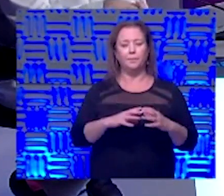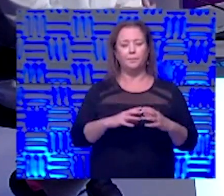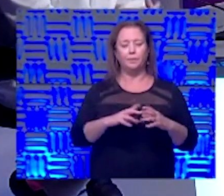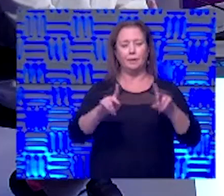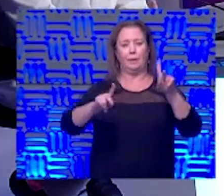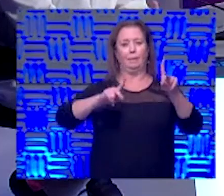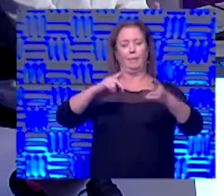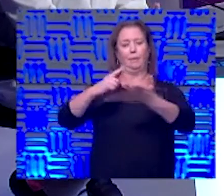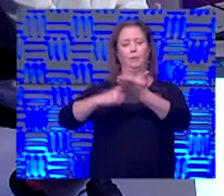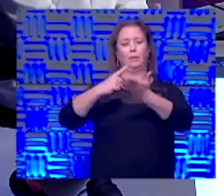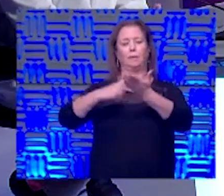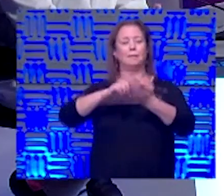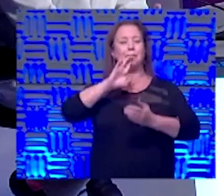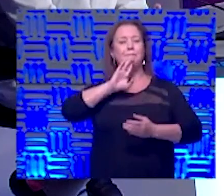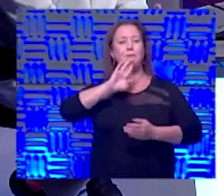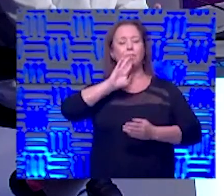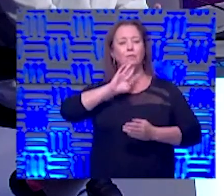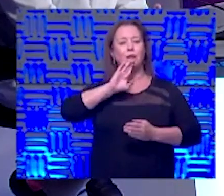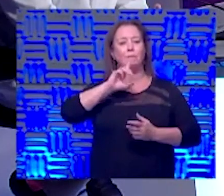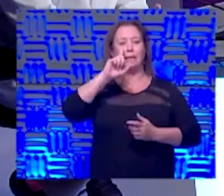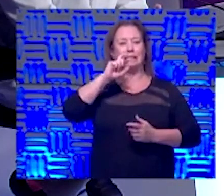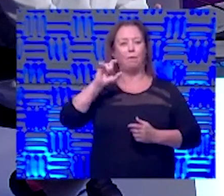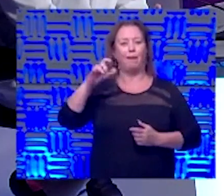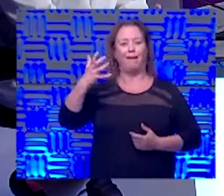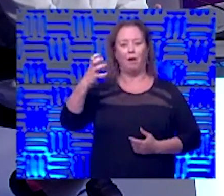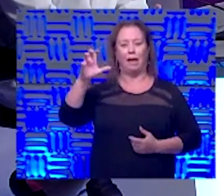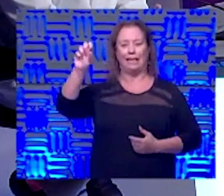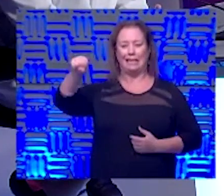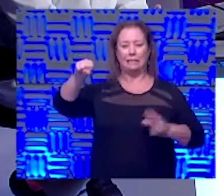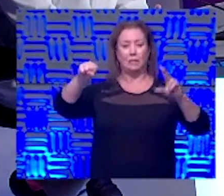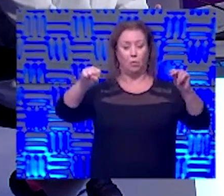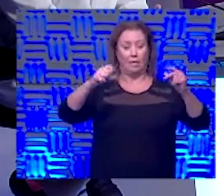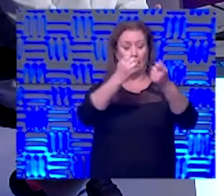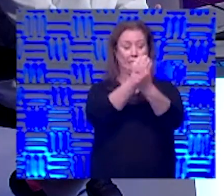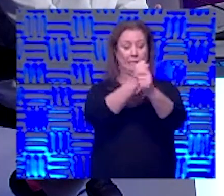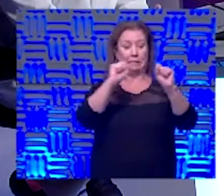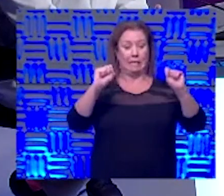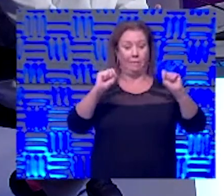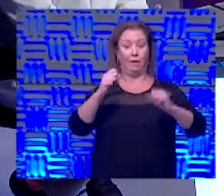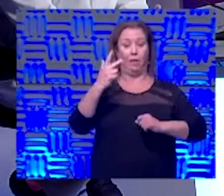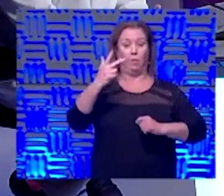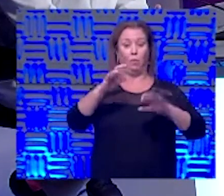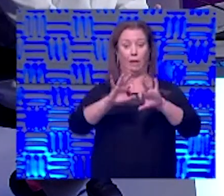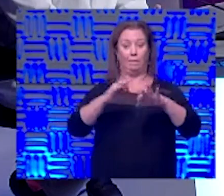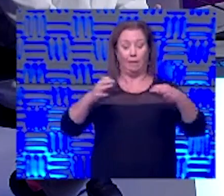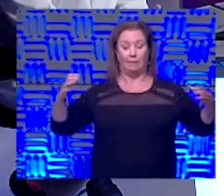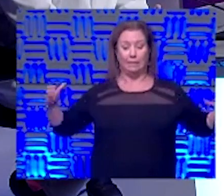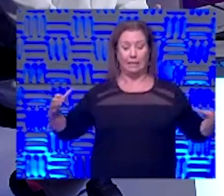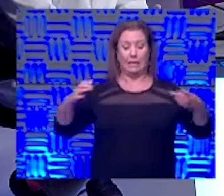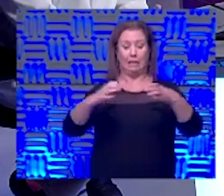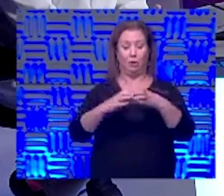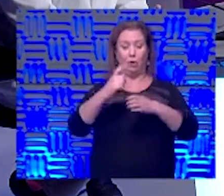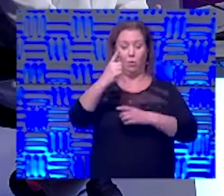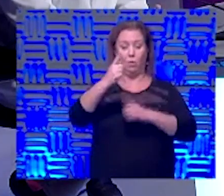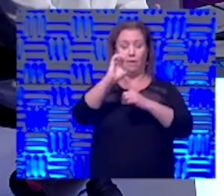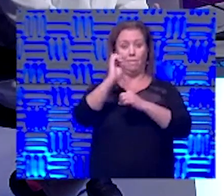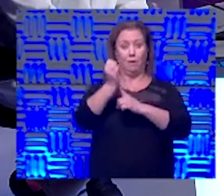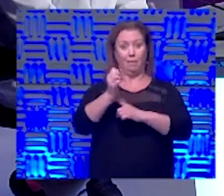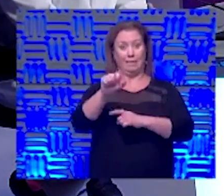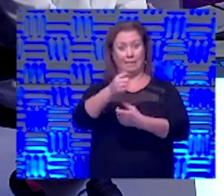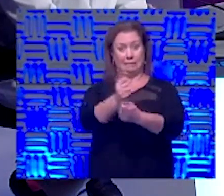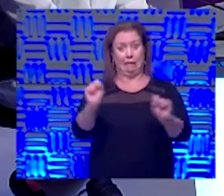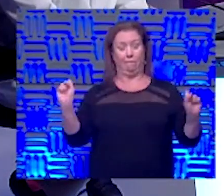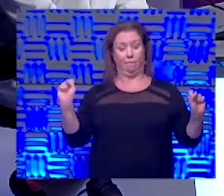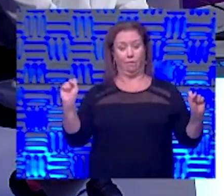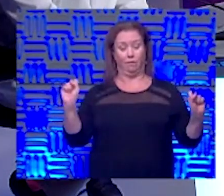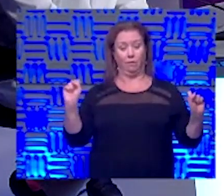people sometimes get frustrated because they want a yes or no answer. Is it safe to bring 3 families together in one central location and to